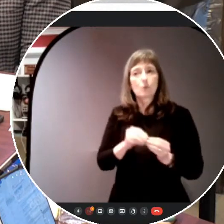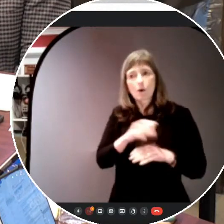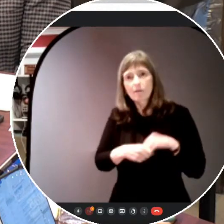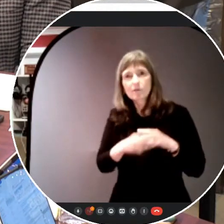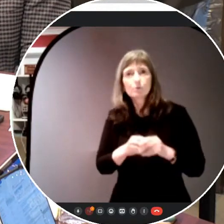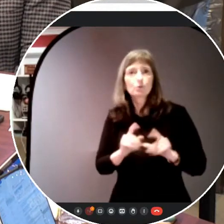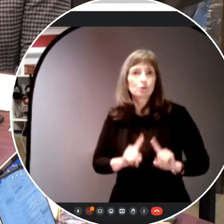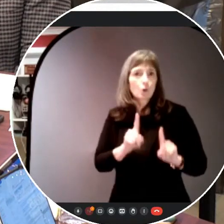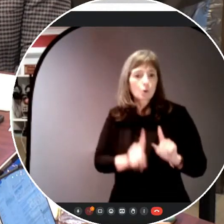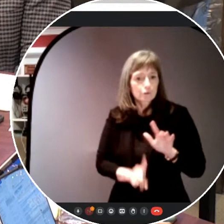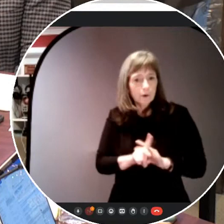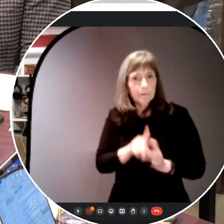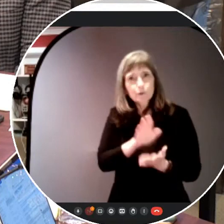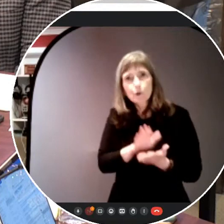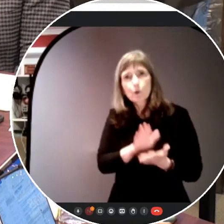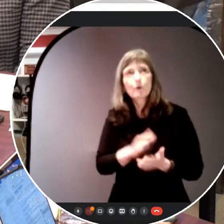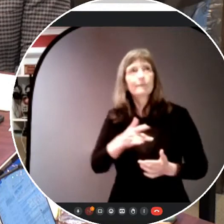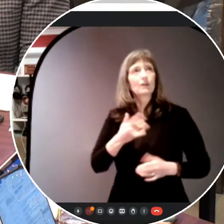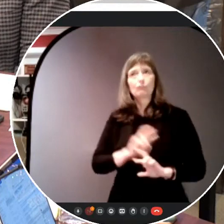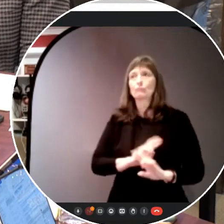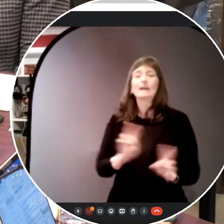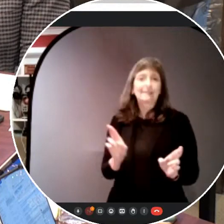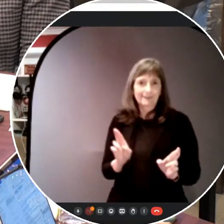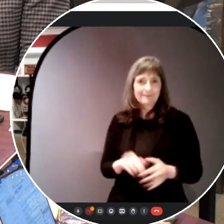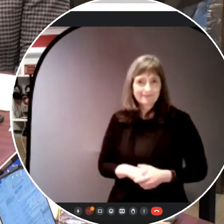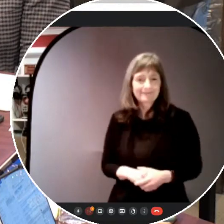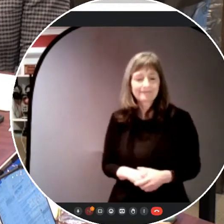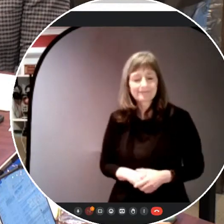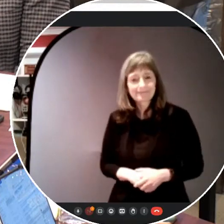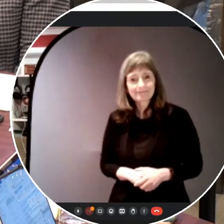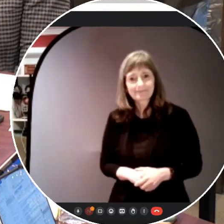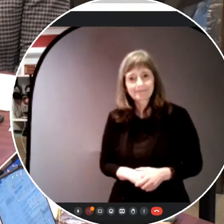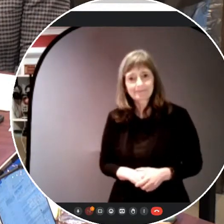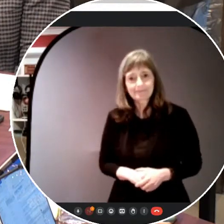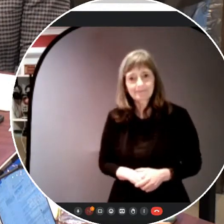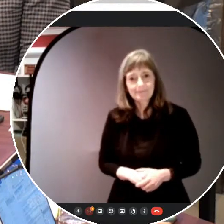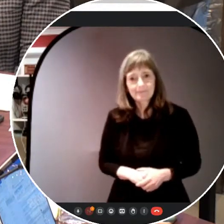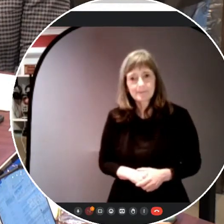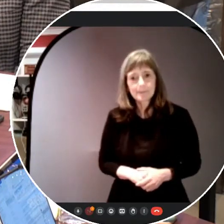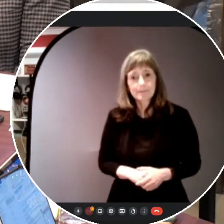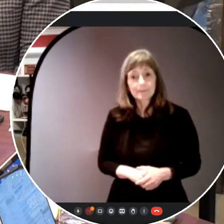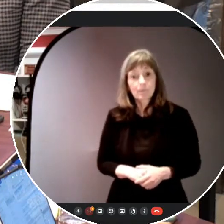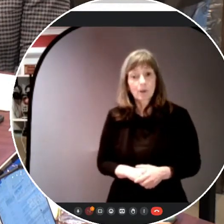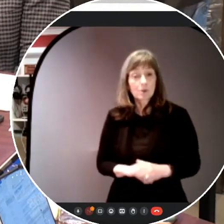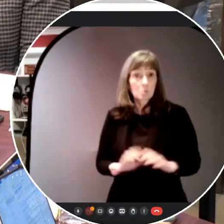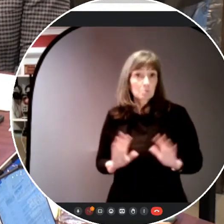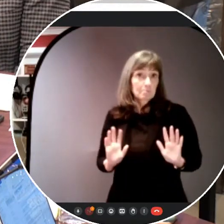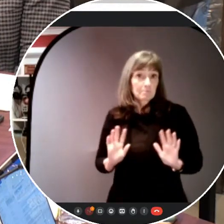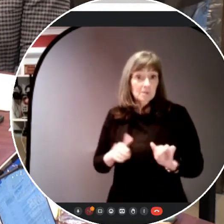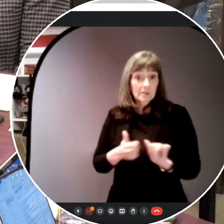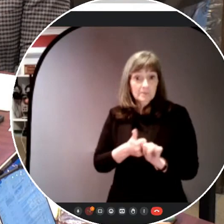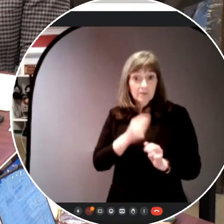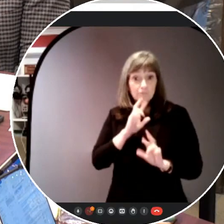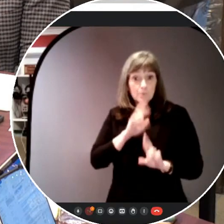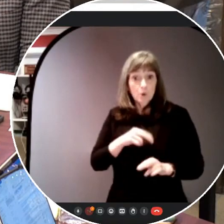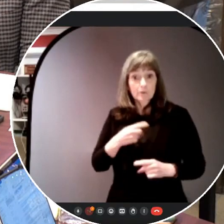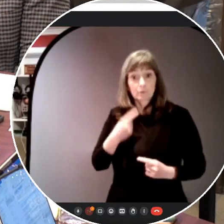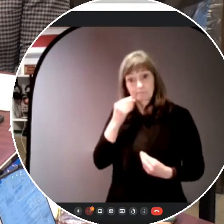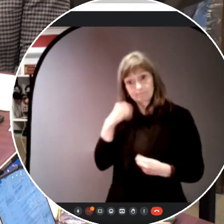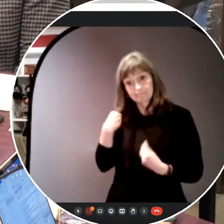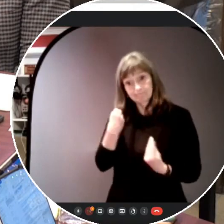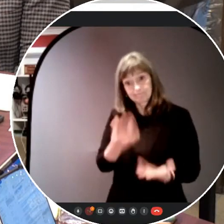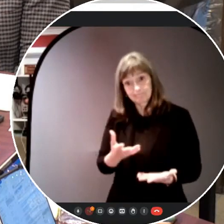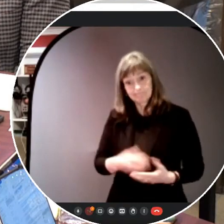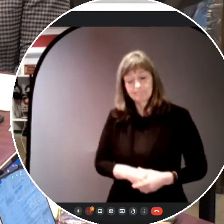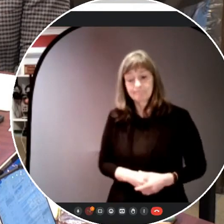able to adjust. So that's the updated report for NLISE,